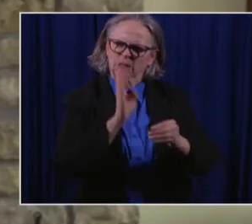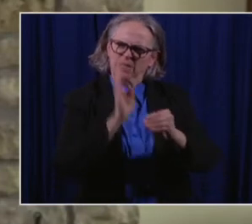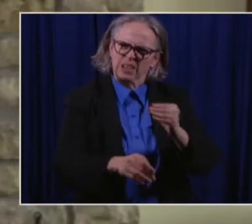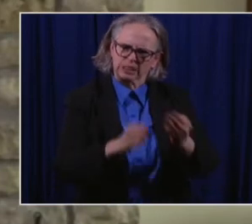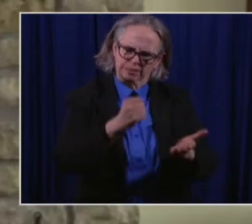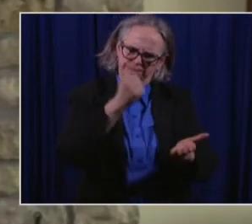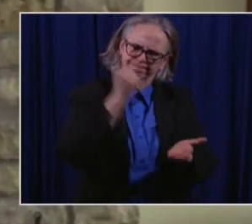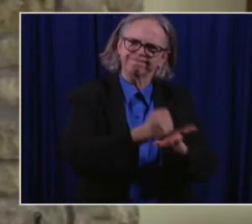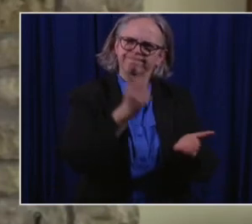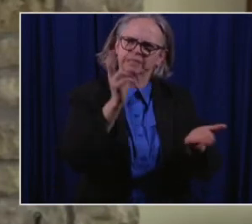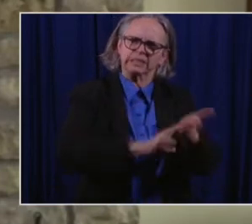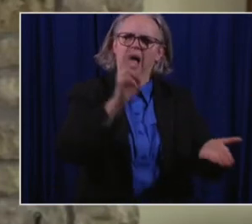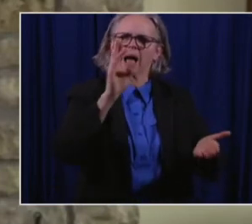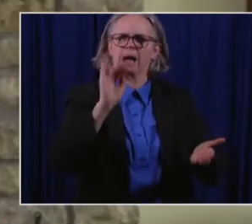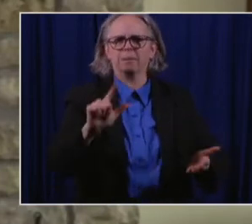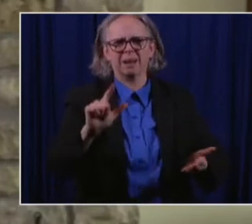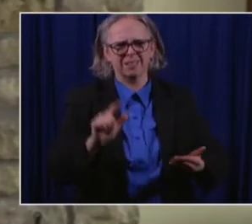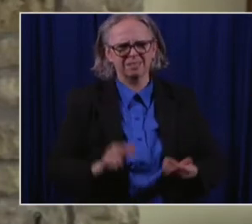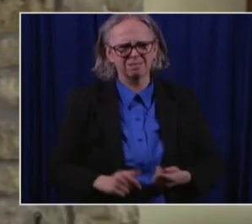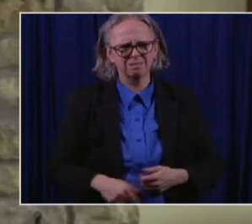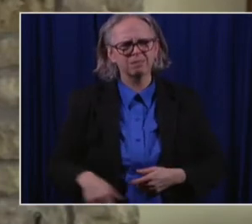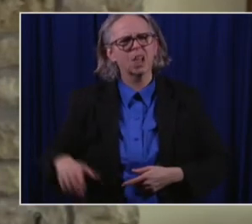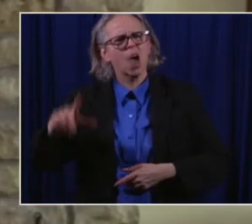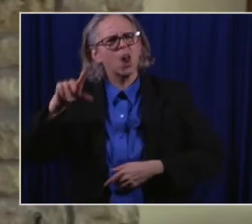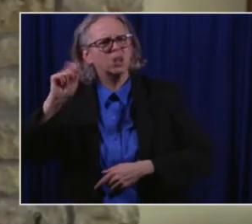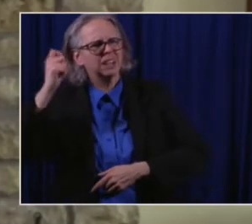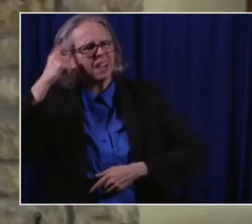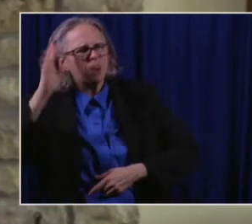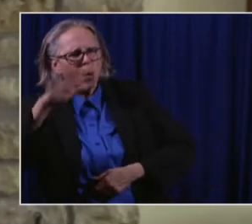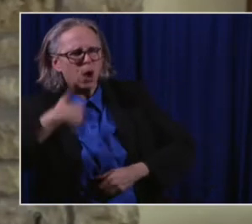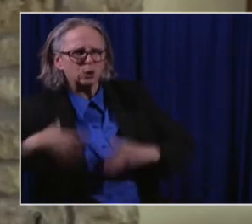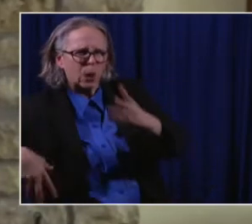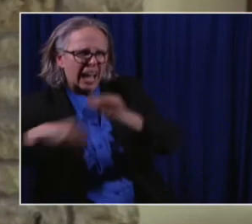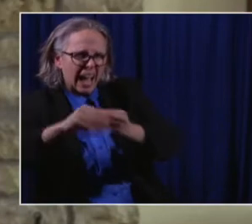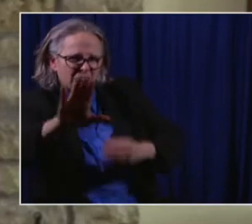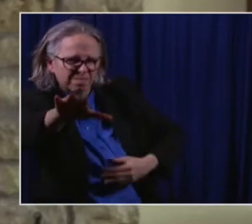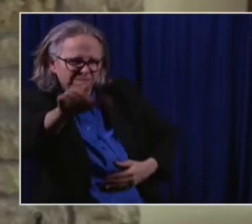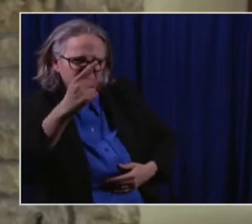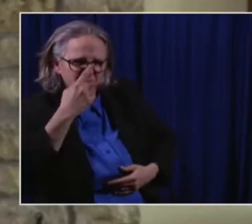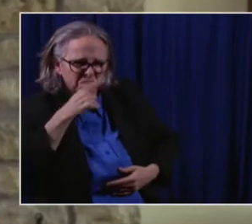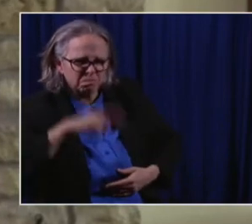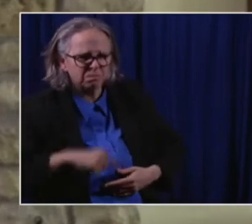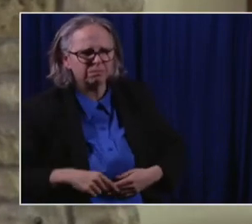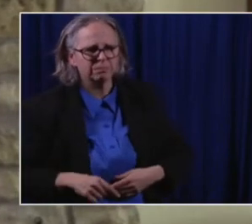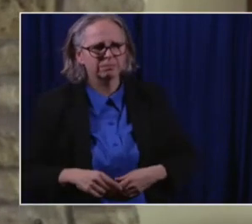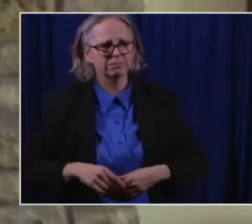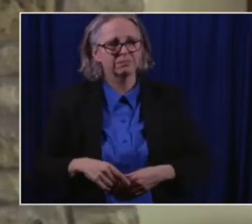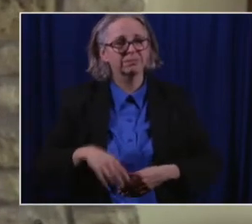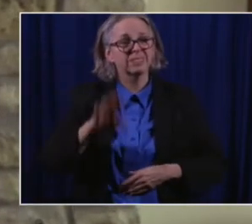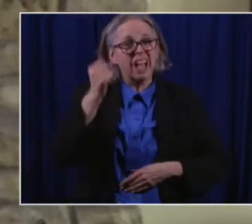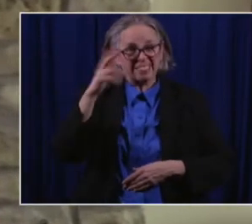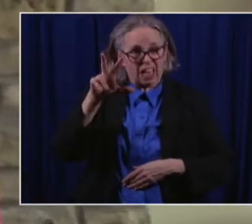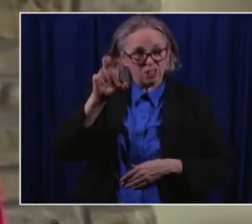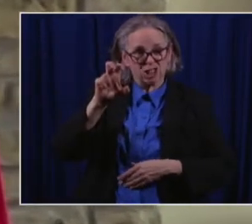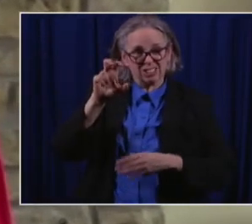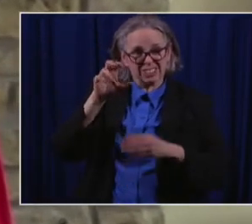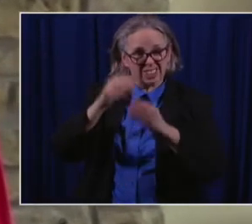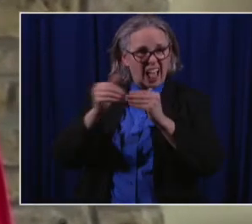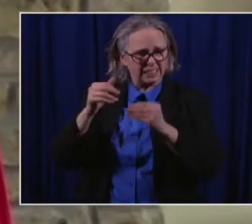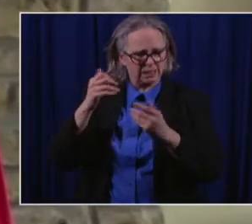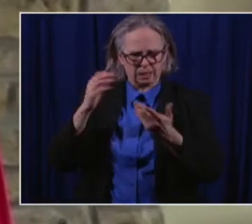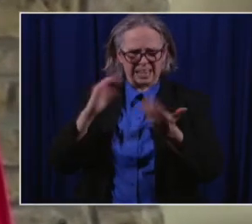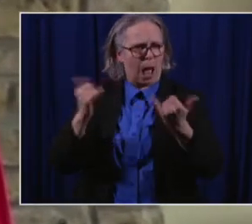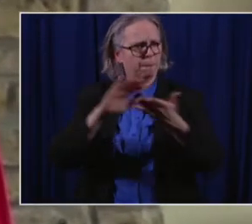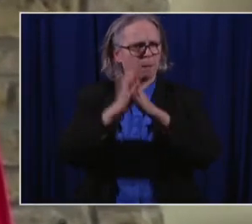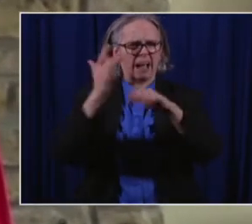could also add, to that we put the additional $300 that was made available into the fund.